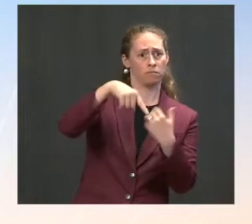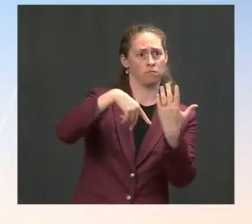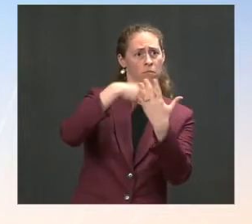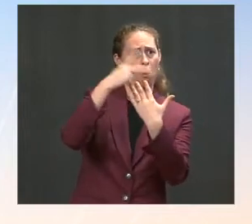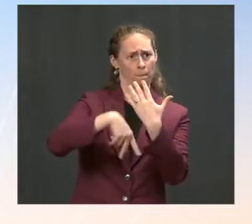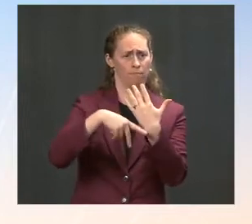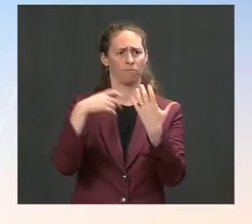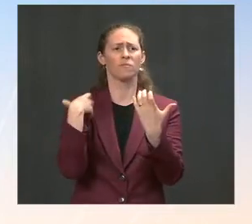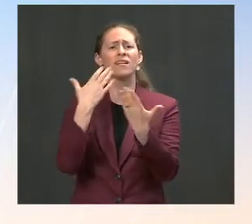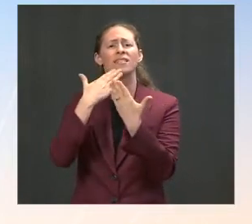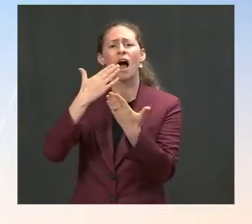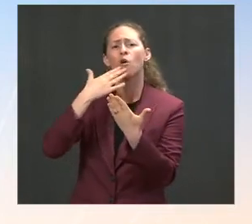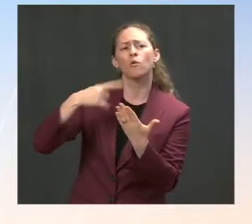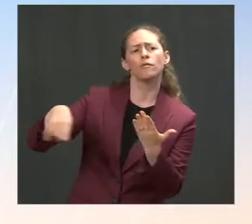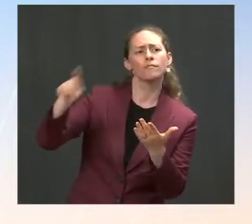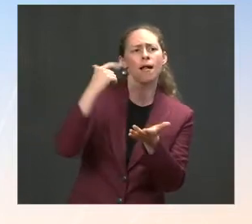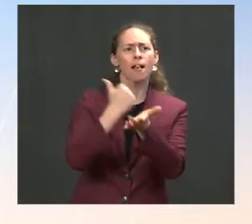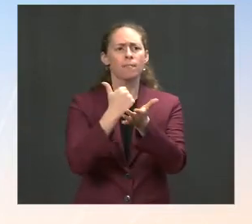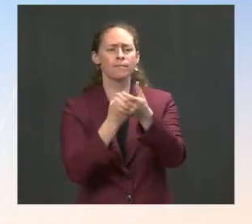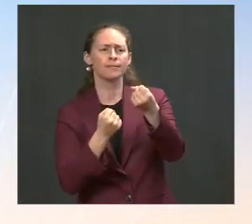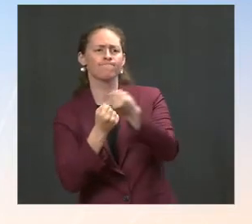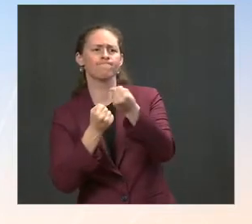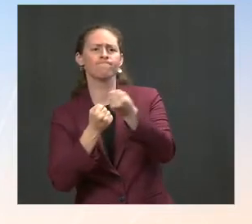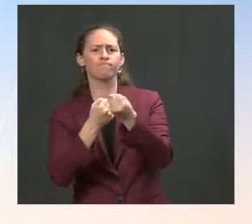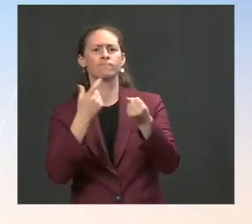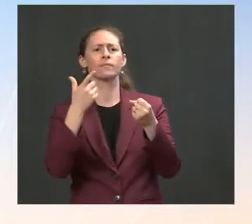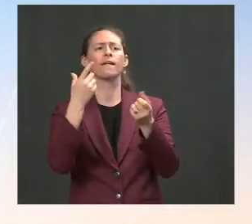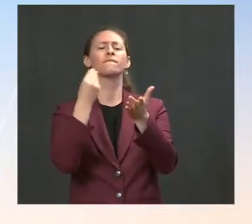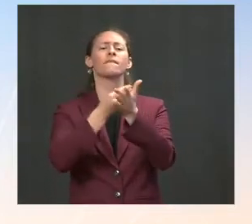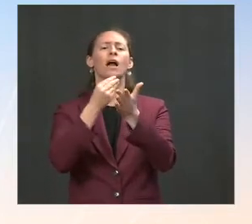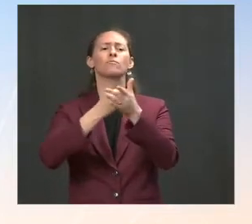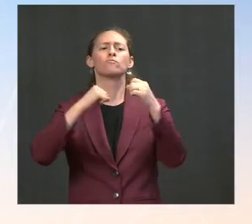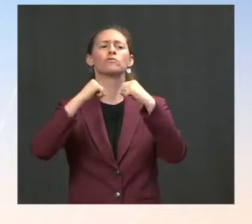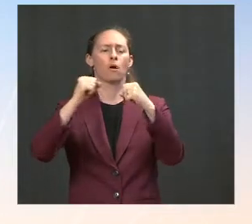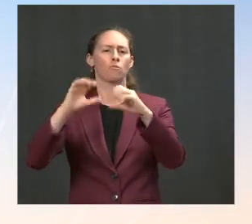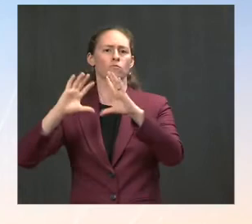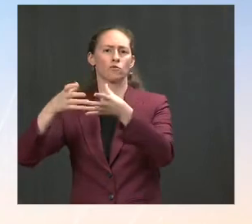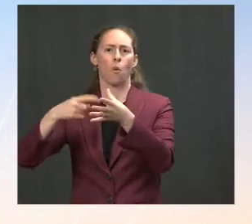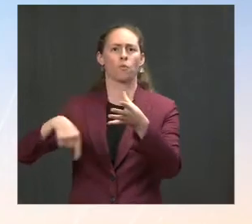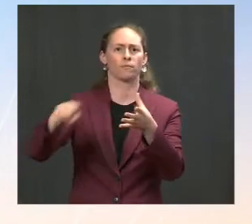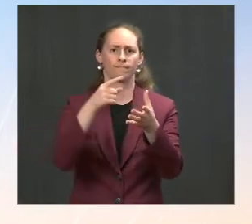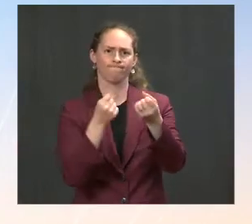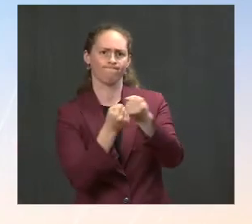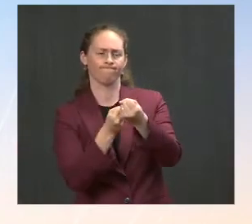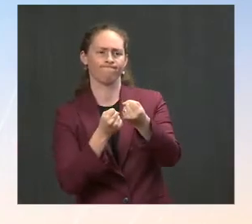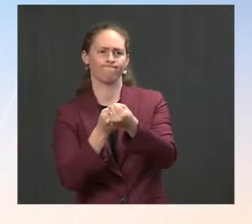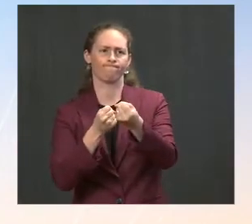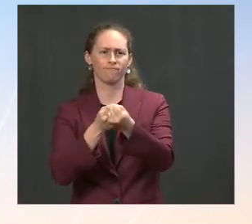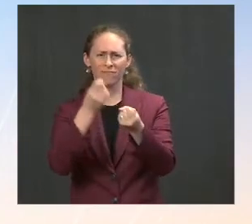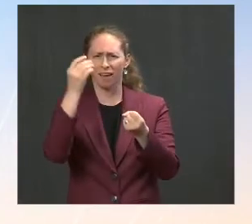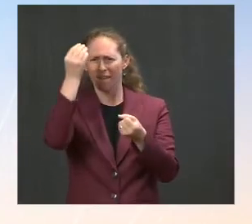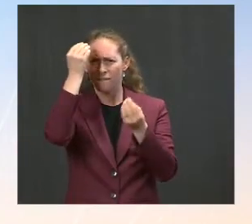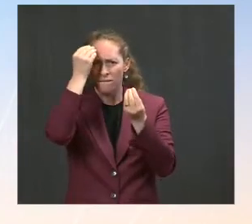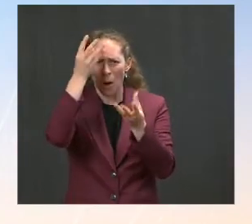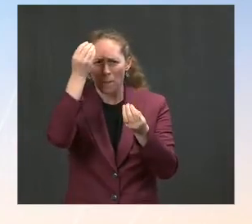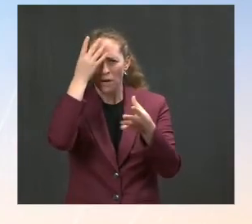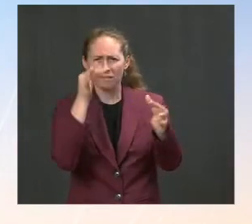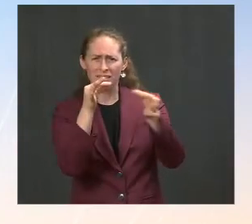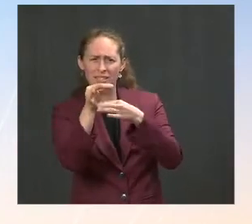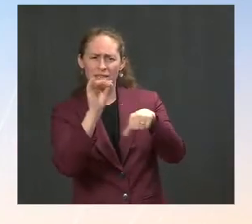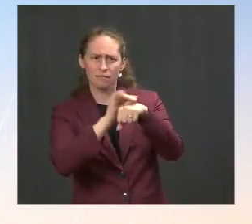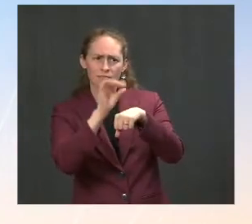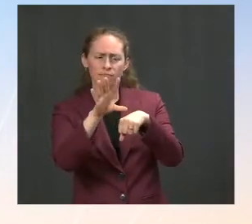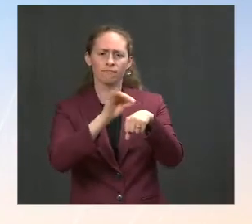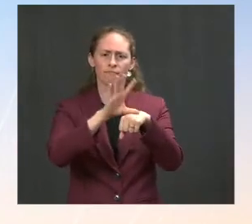Protection Bureau and today's actions, most servicers of mortgages are required to provide borrowers information about these options. Homeowners can